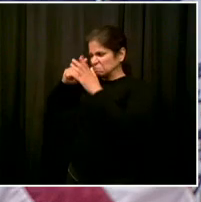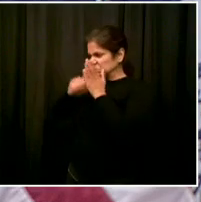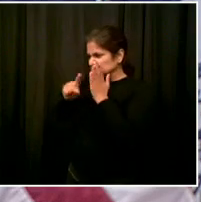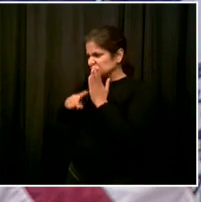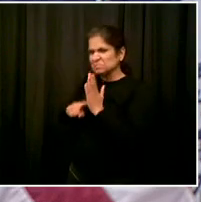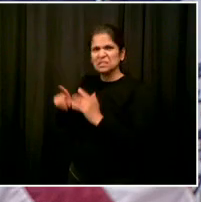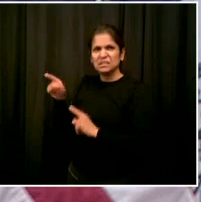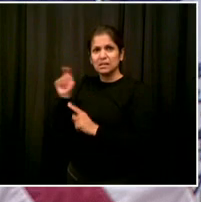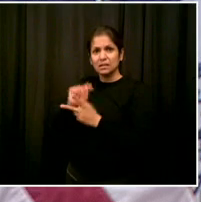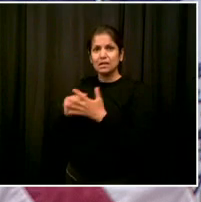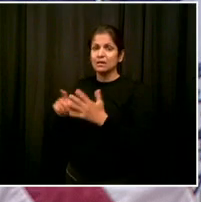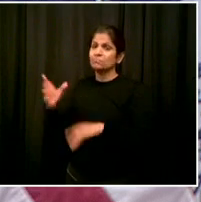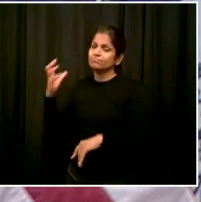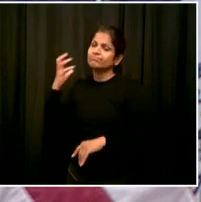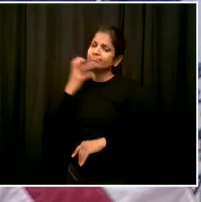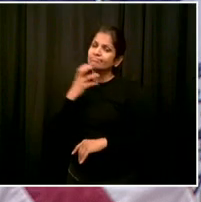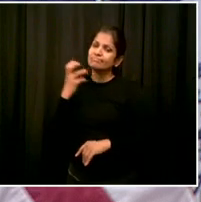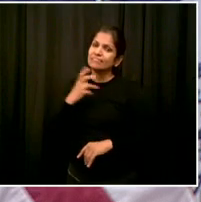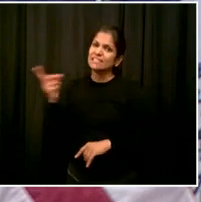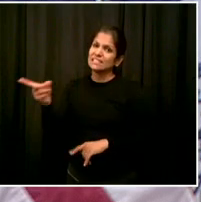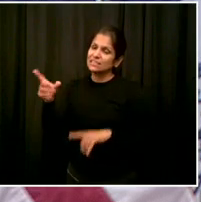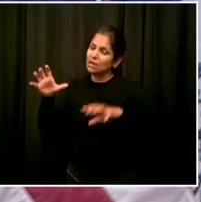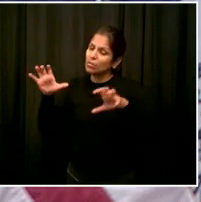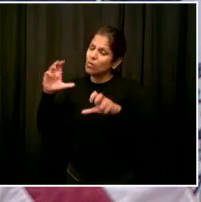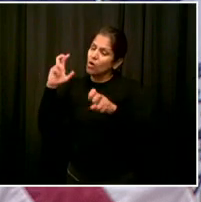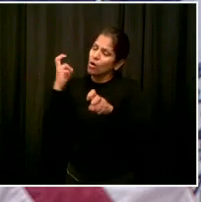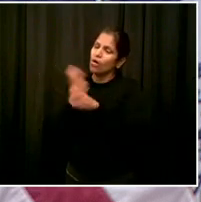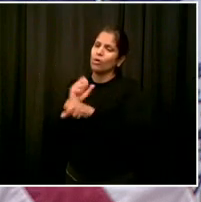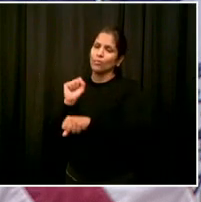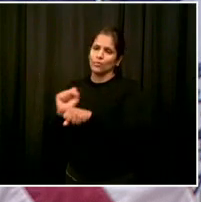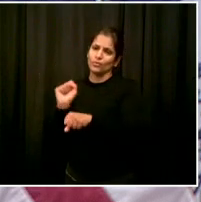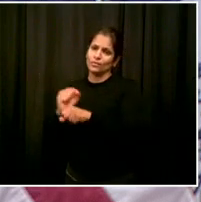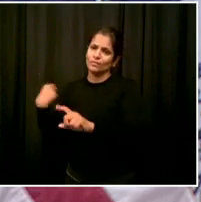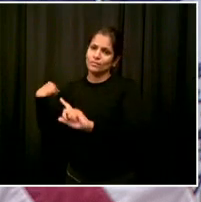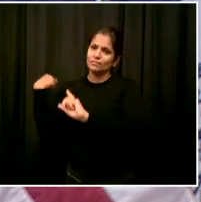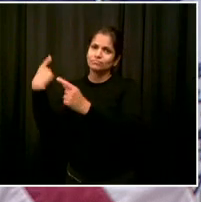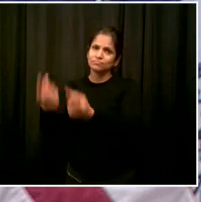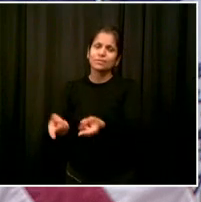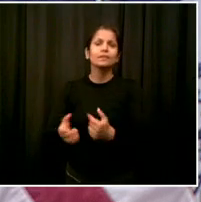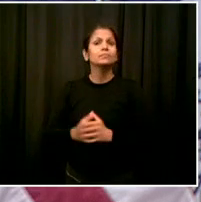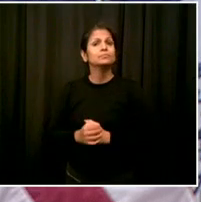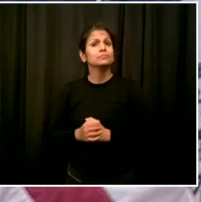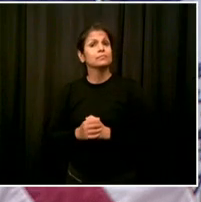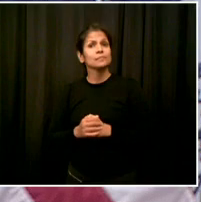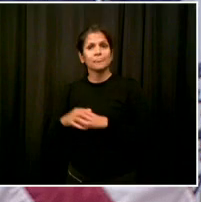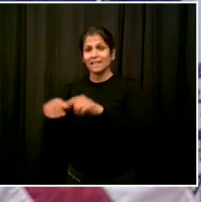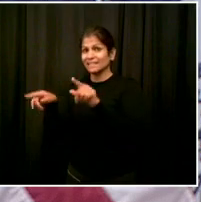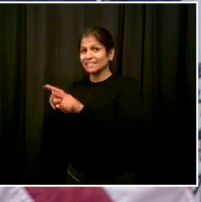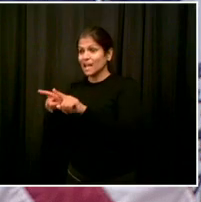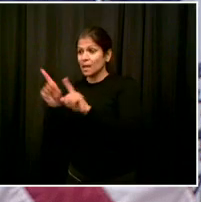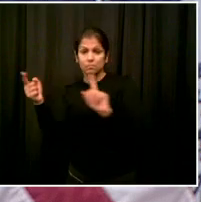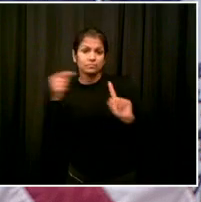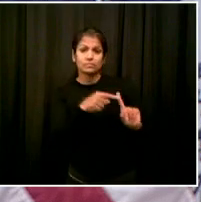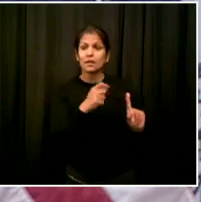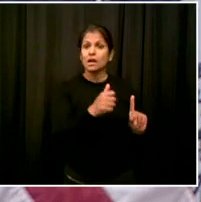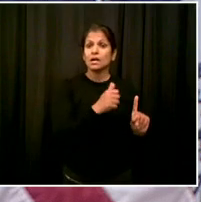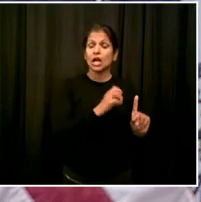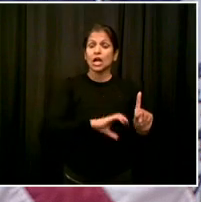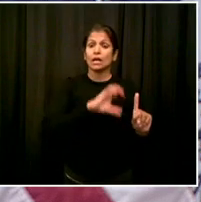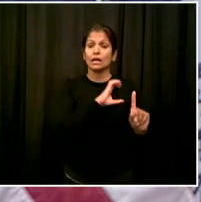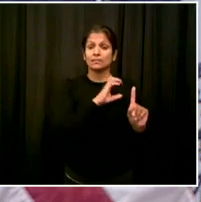and certainly, as you've seen in recent days, they're moving an agenda of clear accountability when an officer does something wrong.